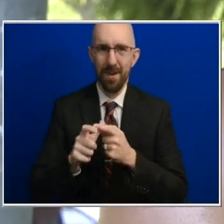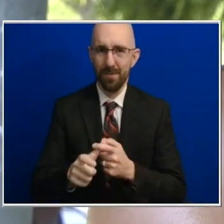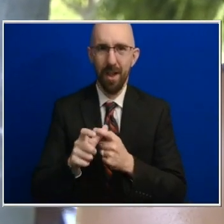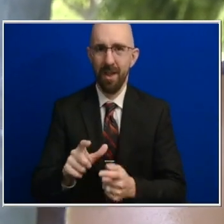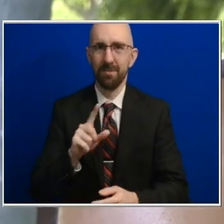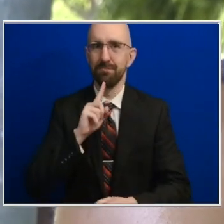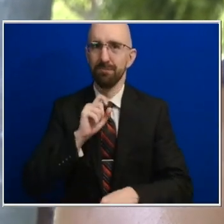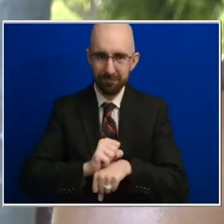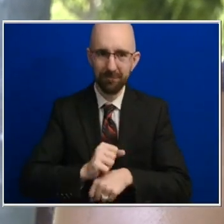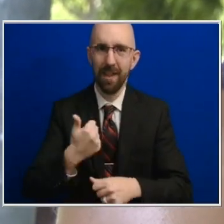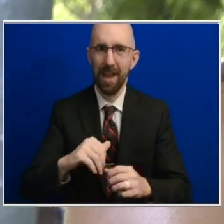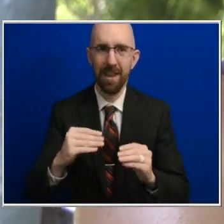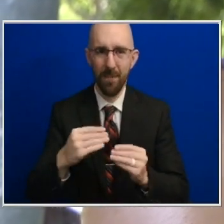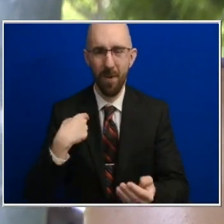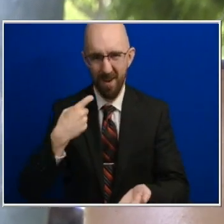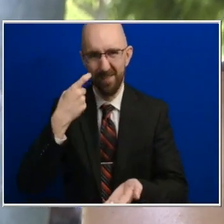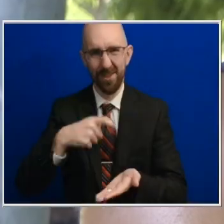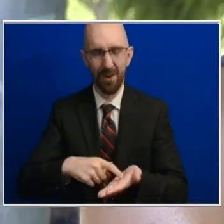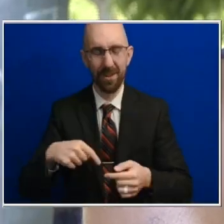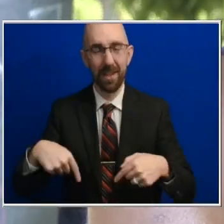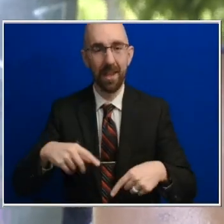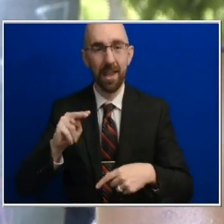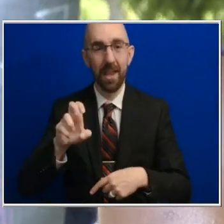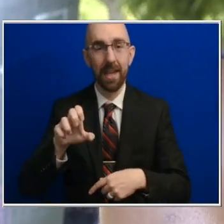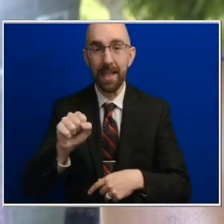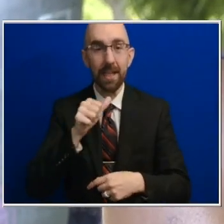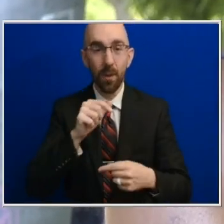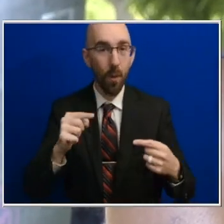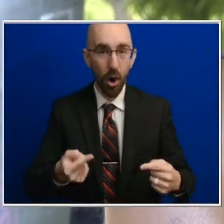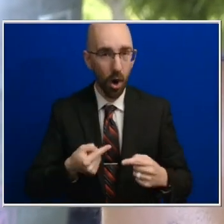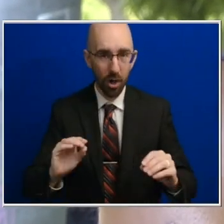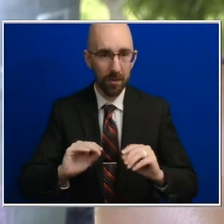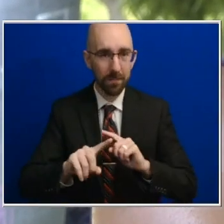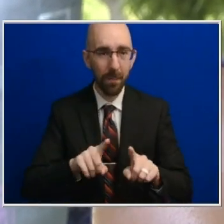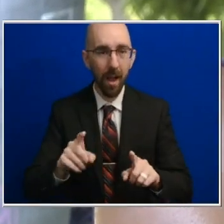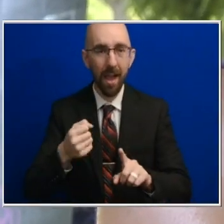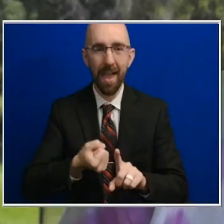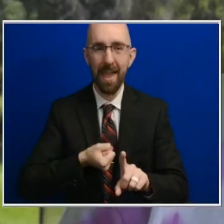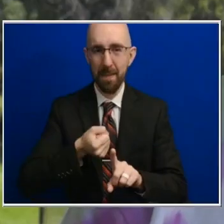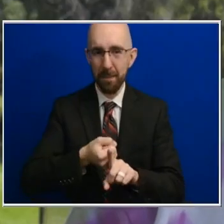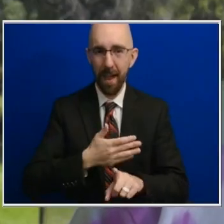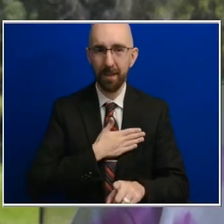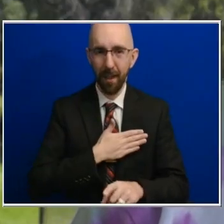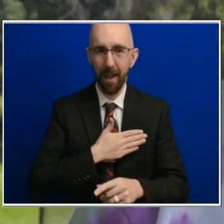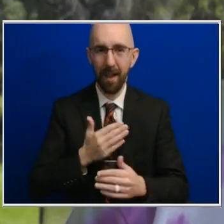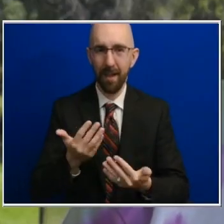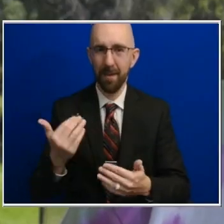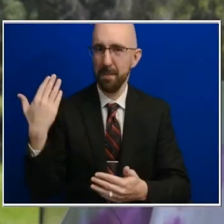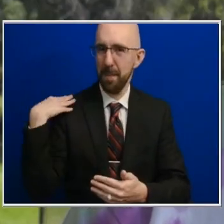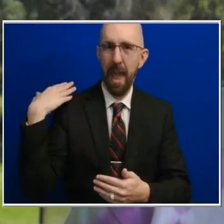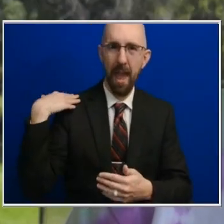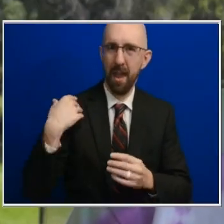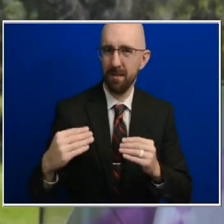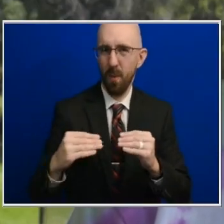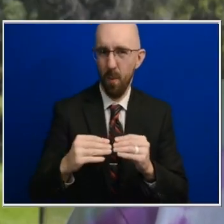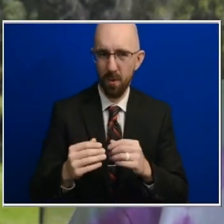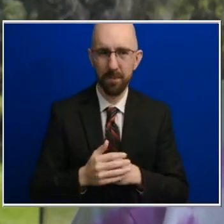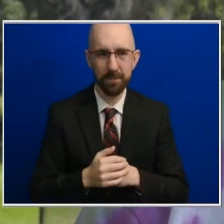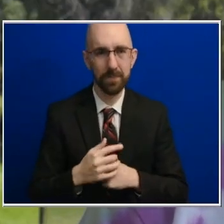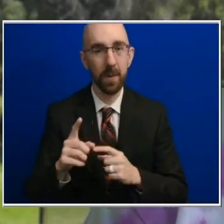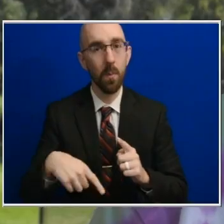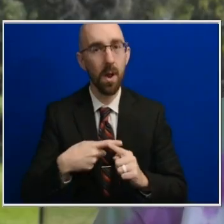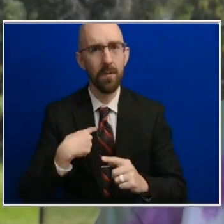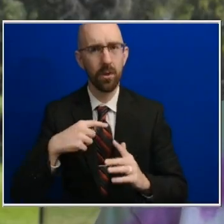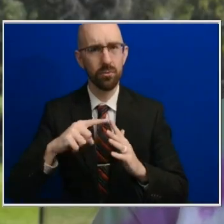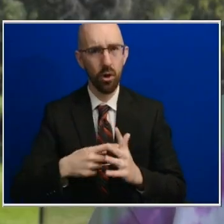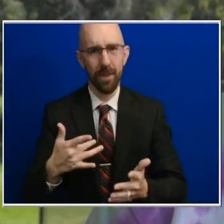that. My knees don't hurt or anything, it's more, it affects, the impact I think affects my back more. When I actually kind of started feeling slowing